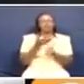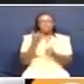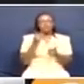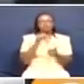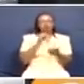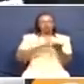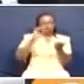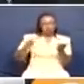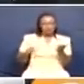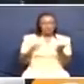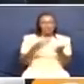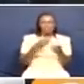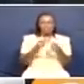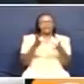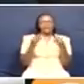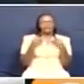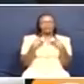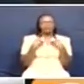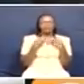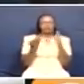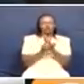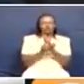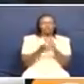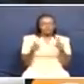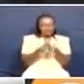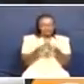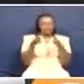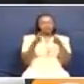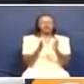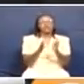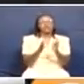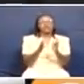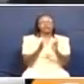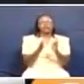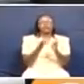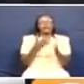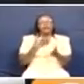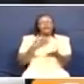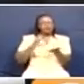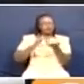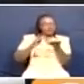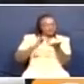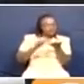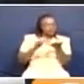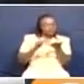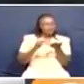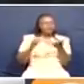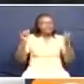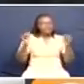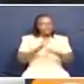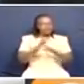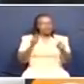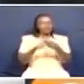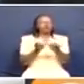to admit the documents as they are and to excuse the inability to